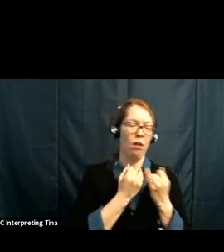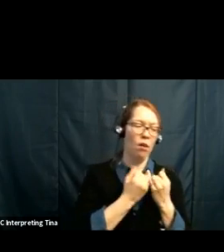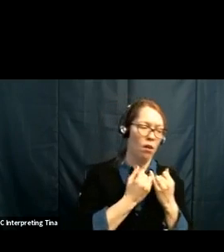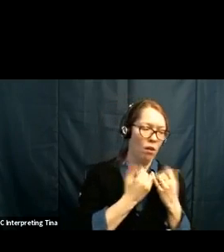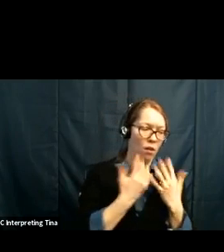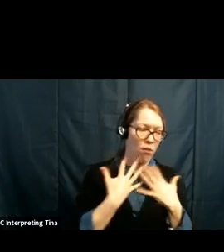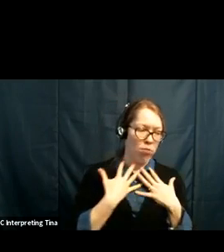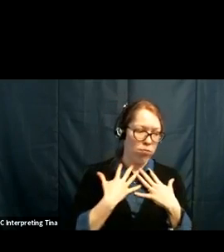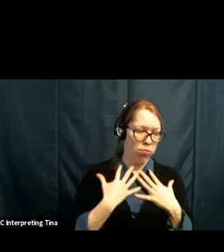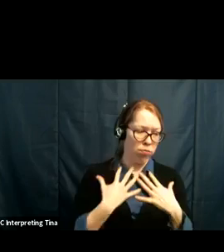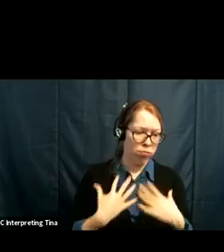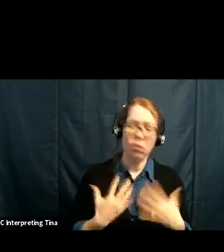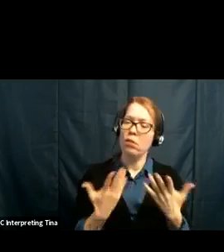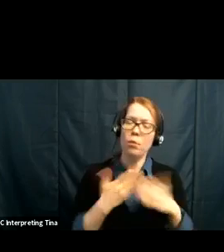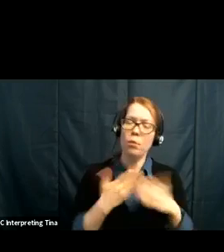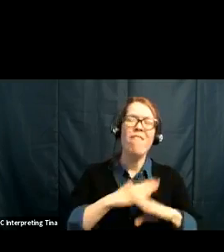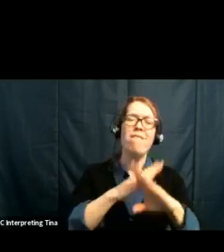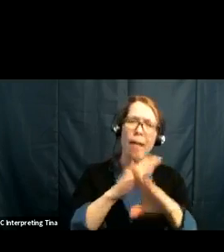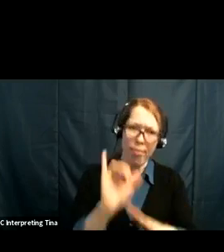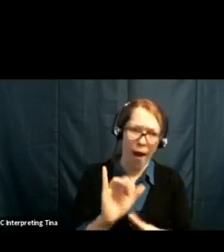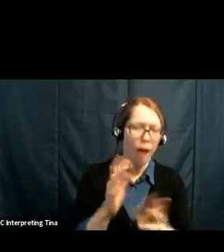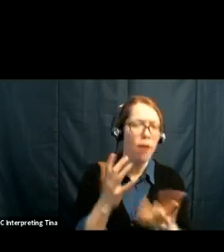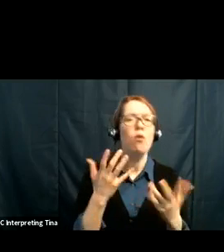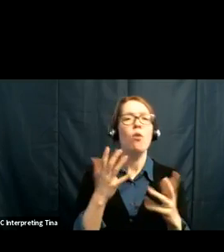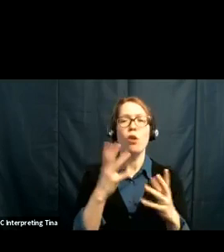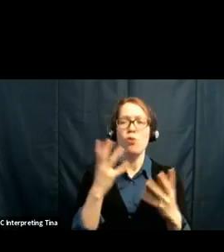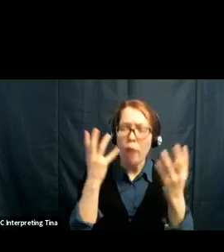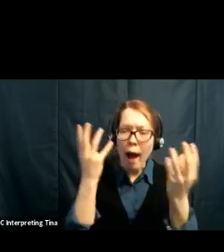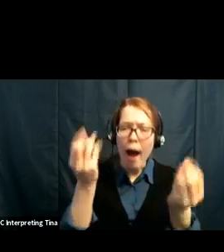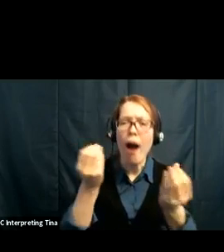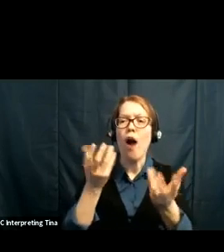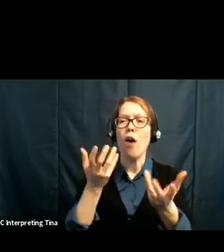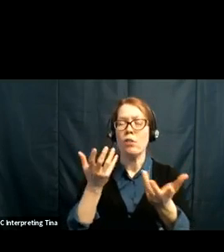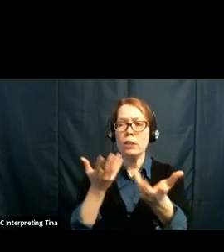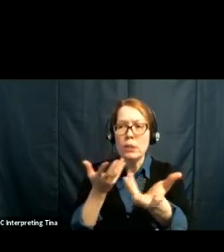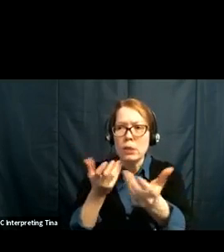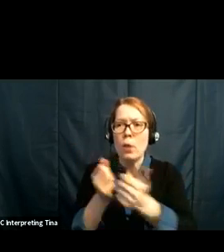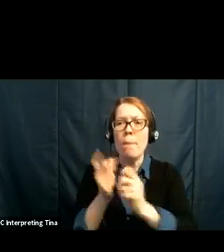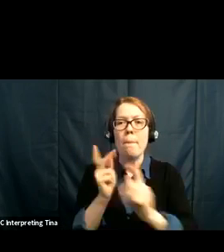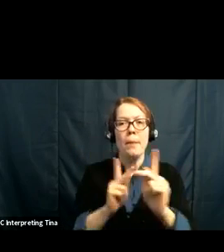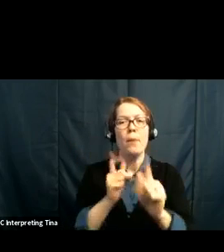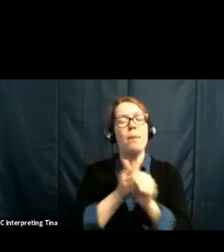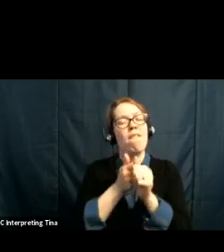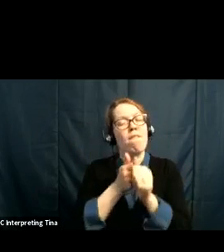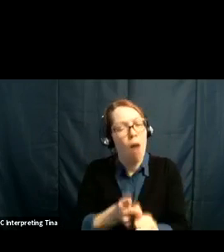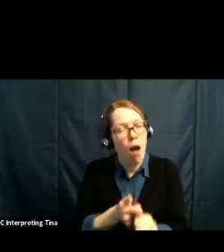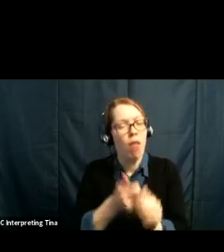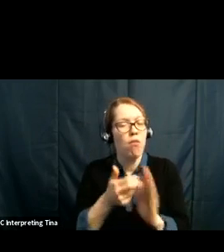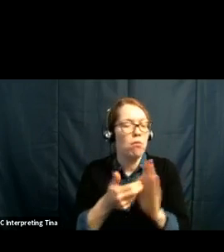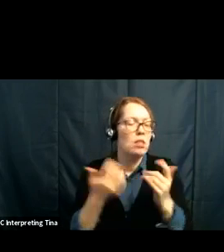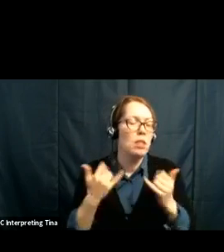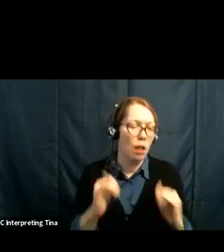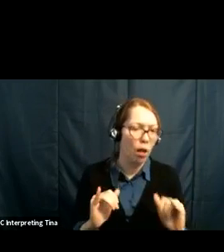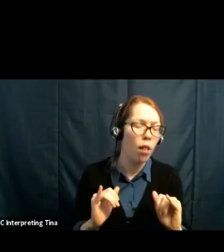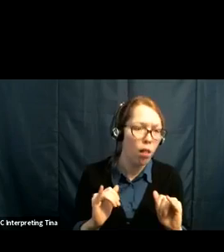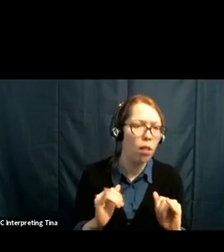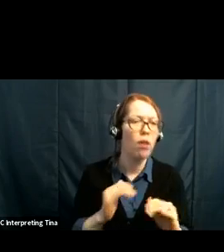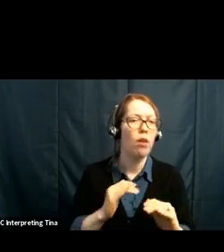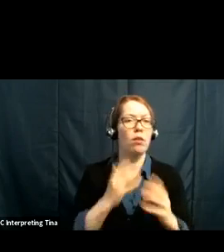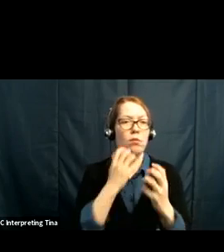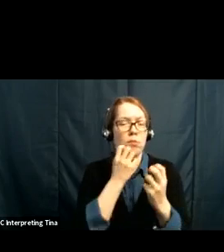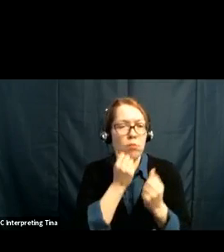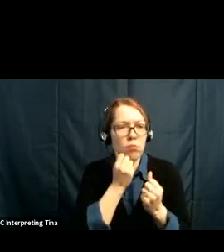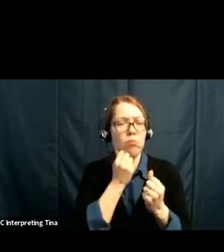minimize exposure to the virus, be the best stewards of the resources we can, but to protect and